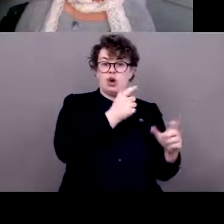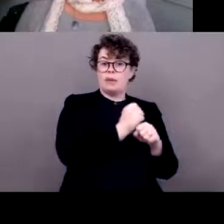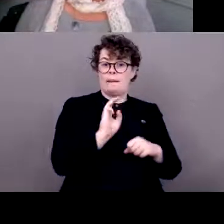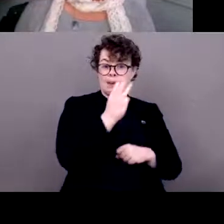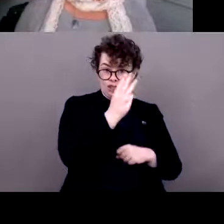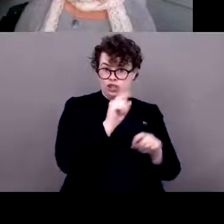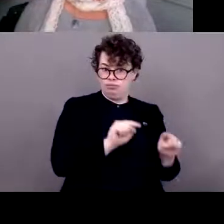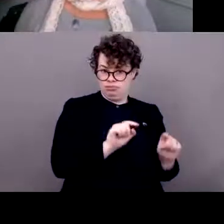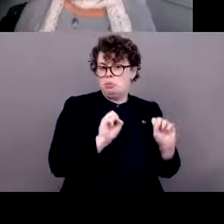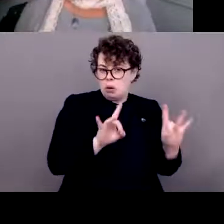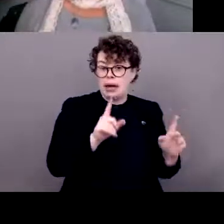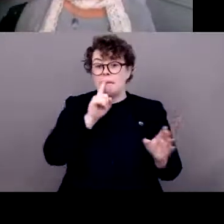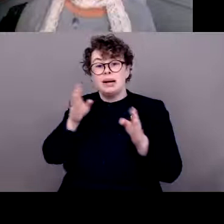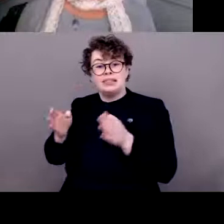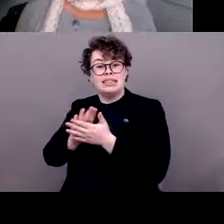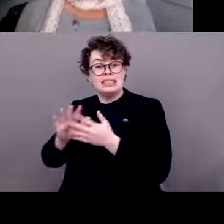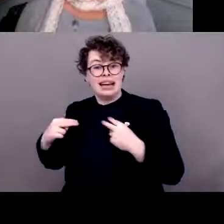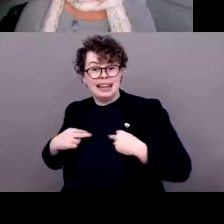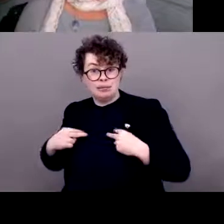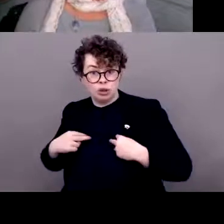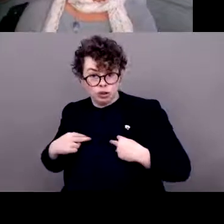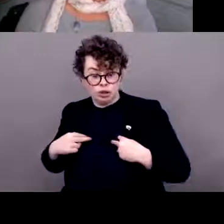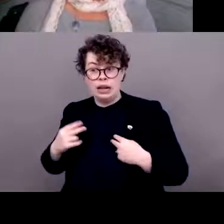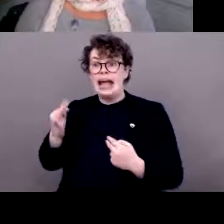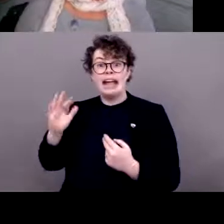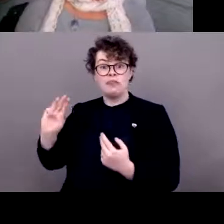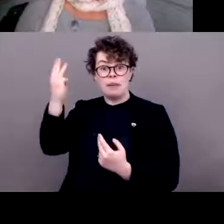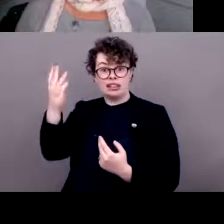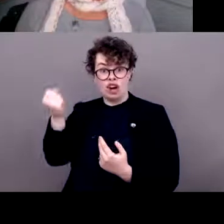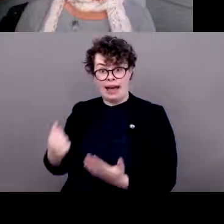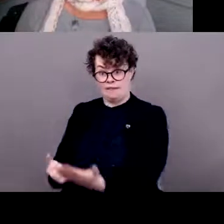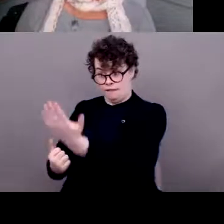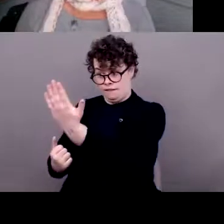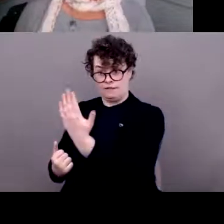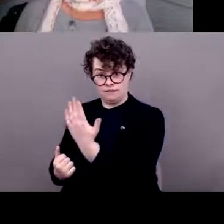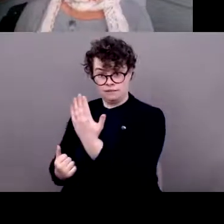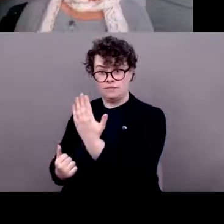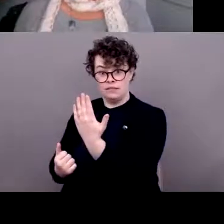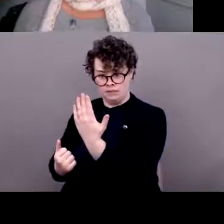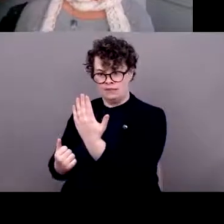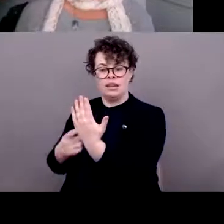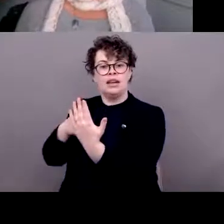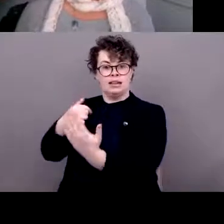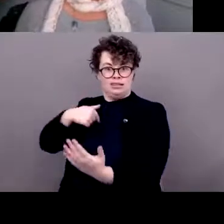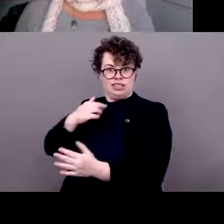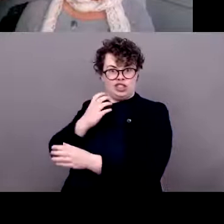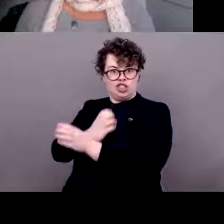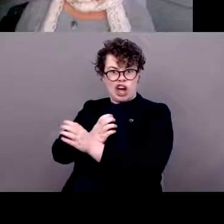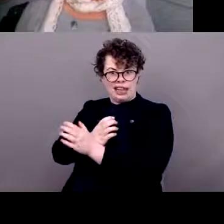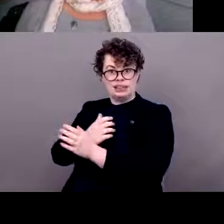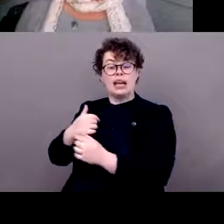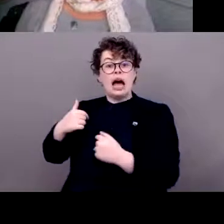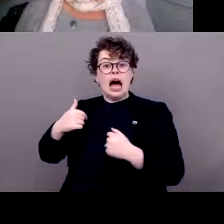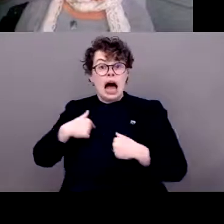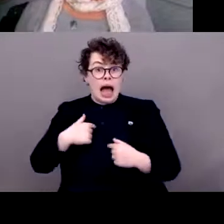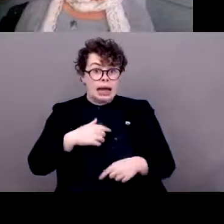points, if the picture is in front of you and the child you're speaking to, it makes much more sense just to point to